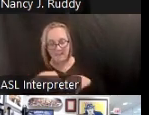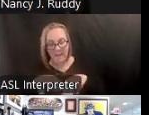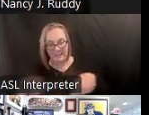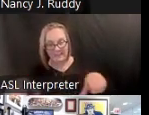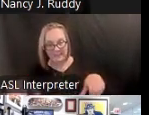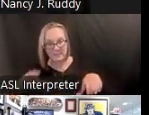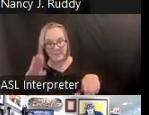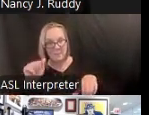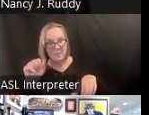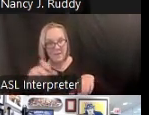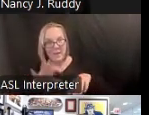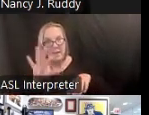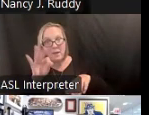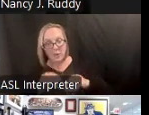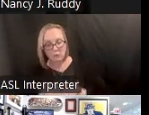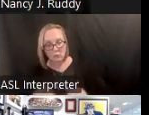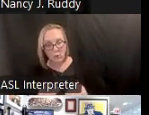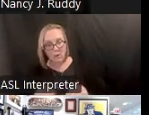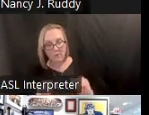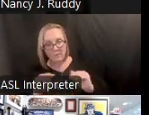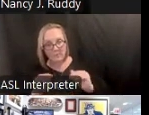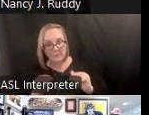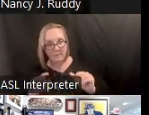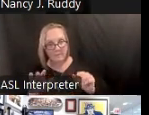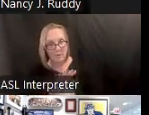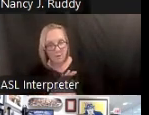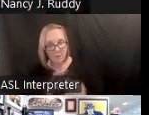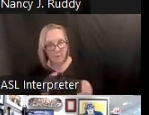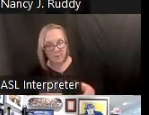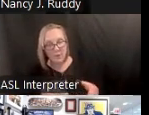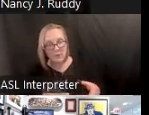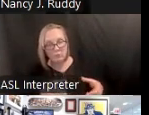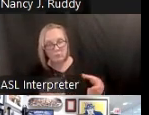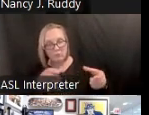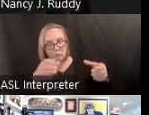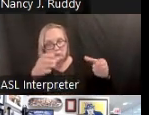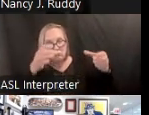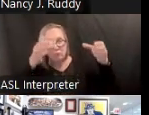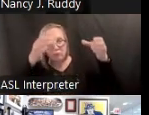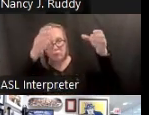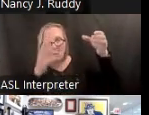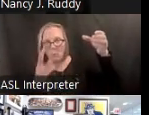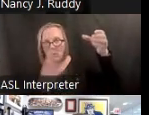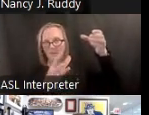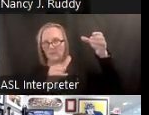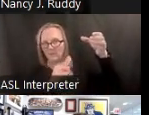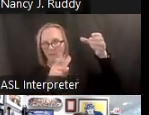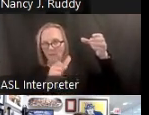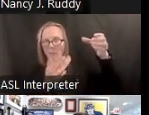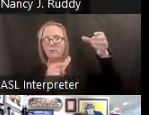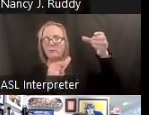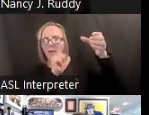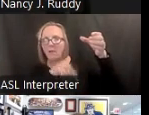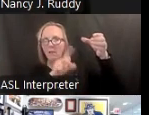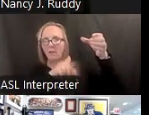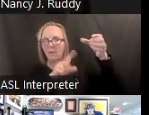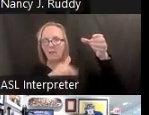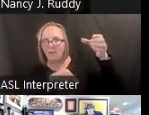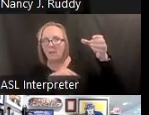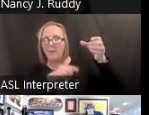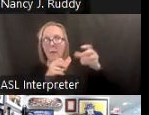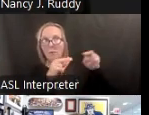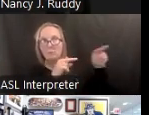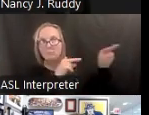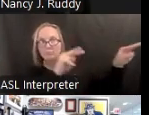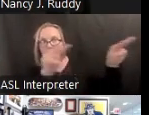podium covering the full site, with a hotel tower rising on the western portion of the site along 11th Avenue.